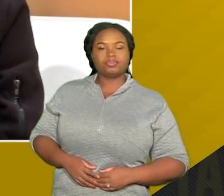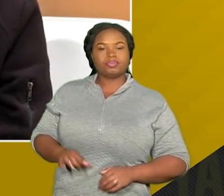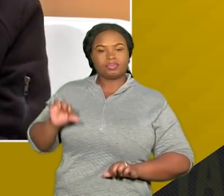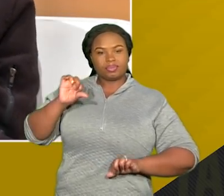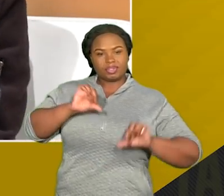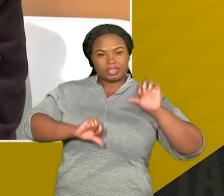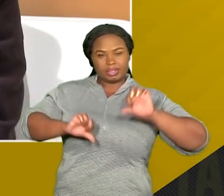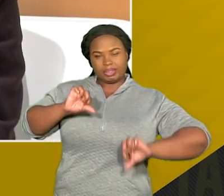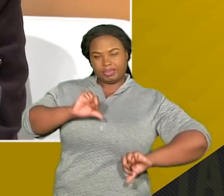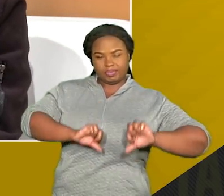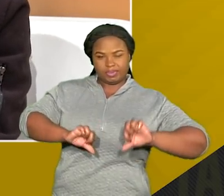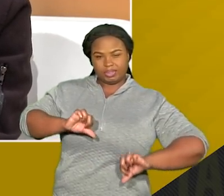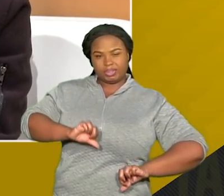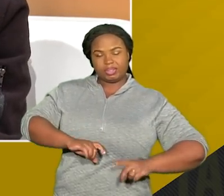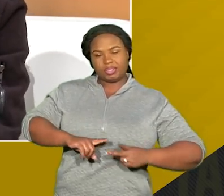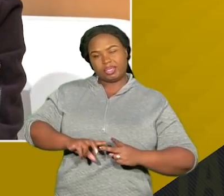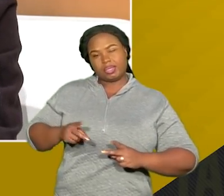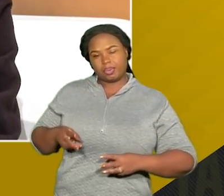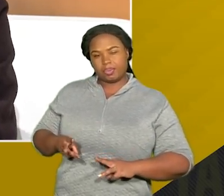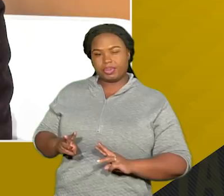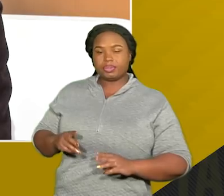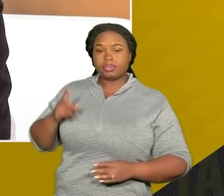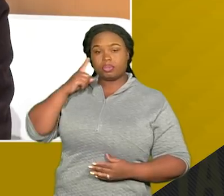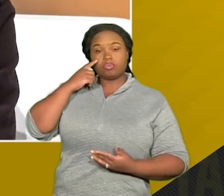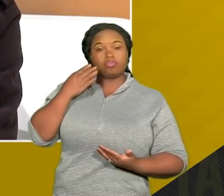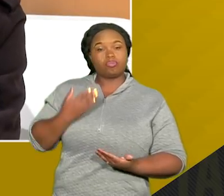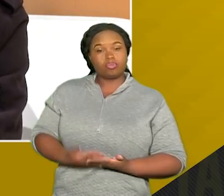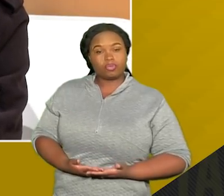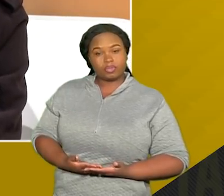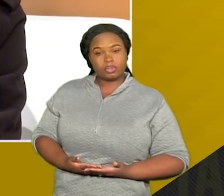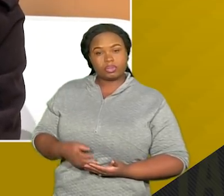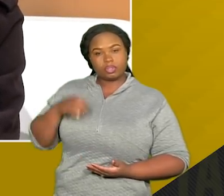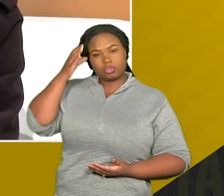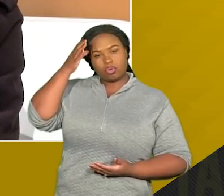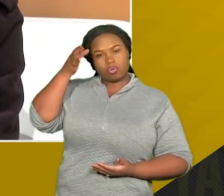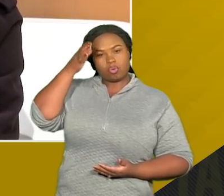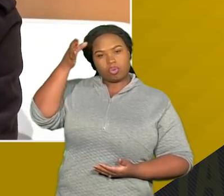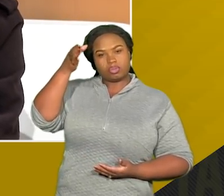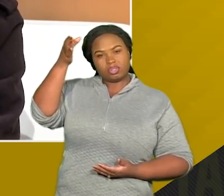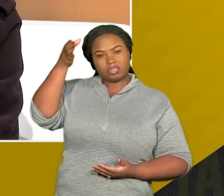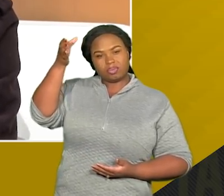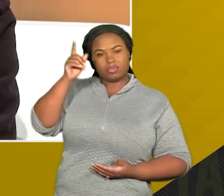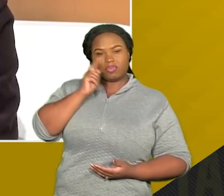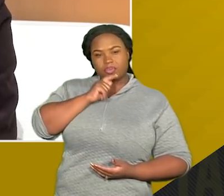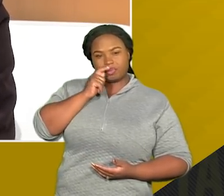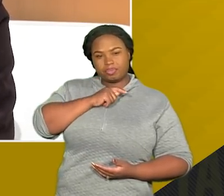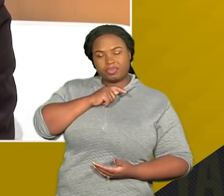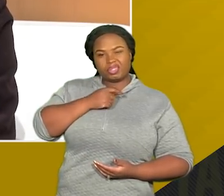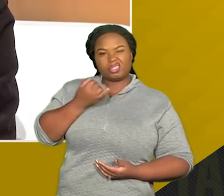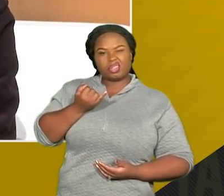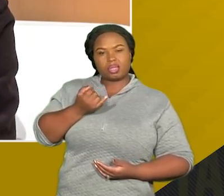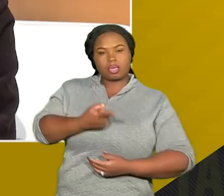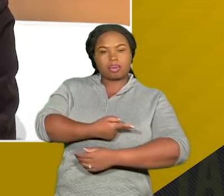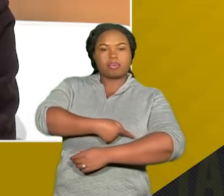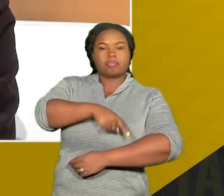scientific or otherwise, has proven that the concept of loin, it's a concept of power relation.